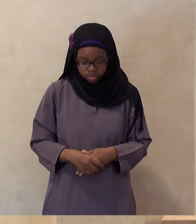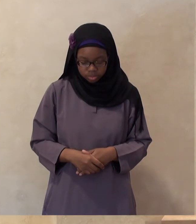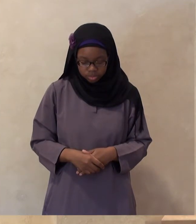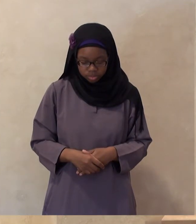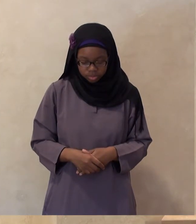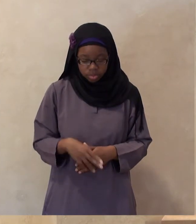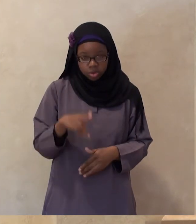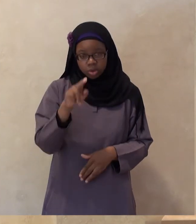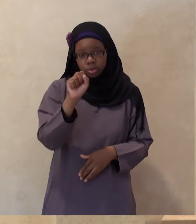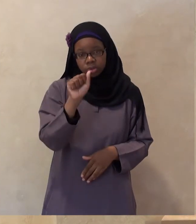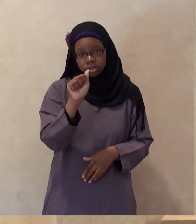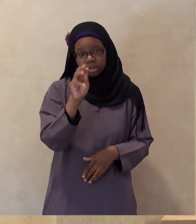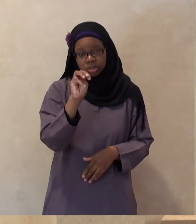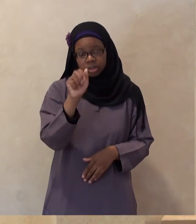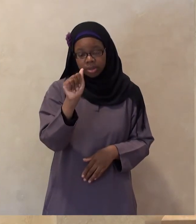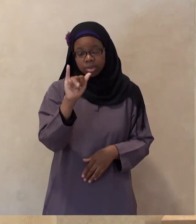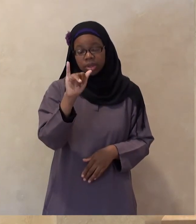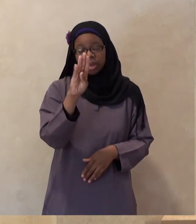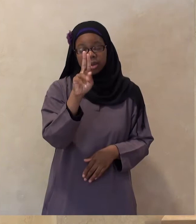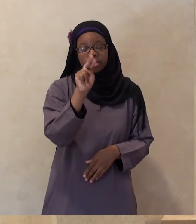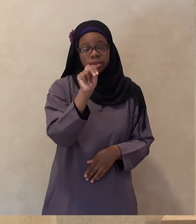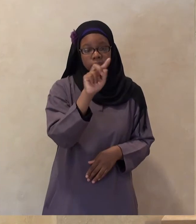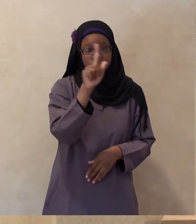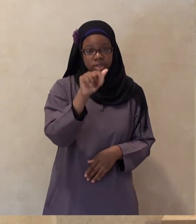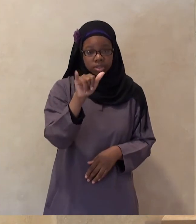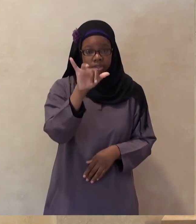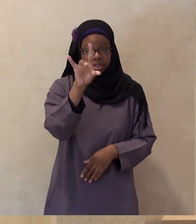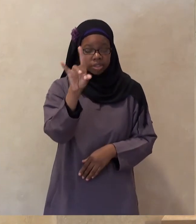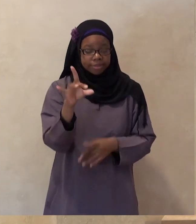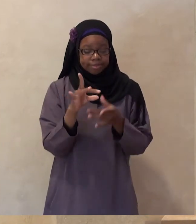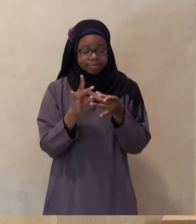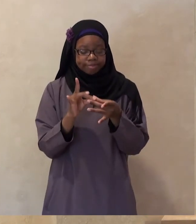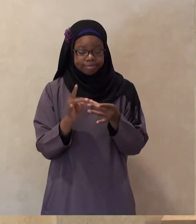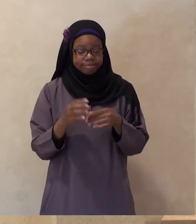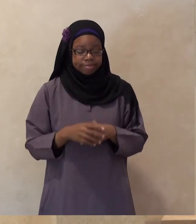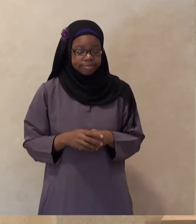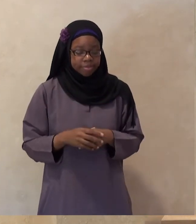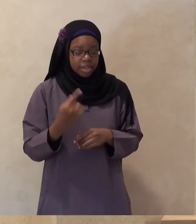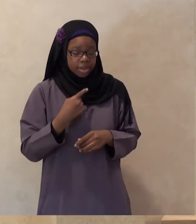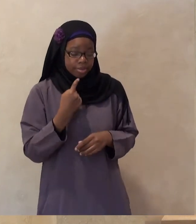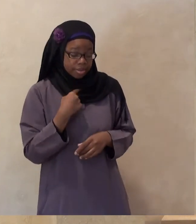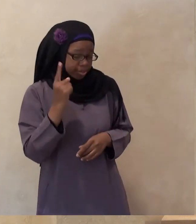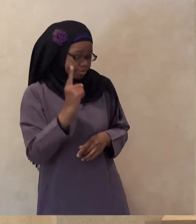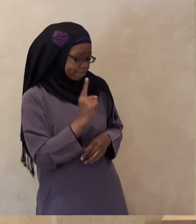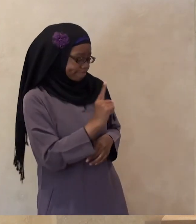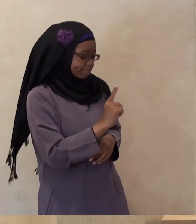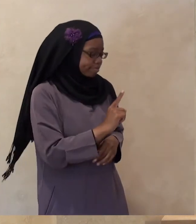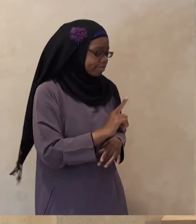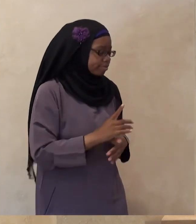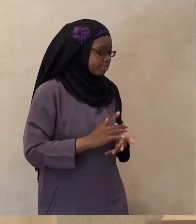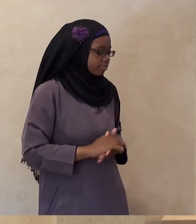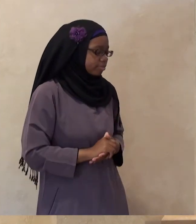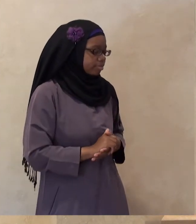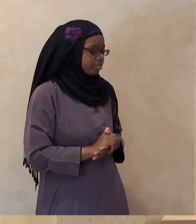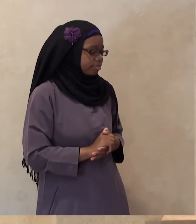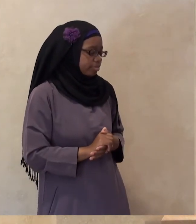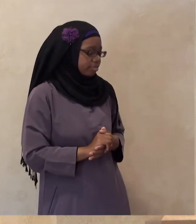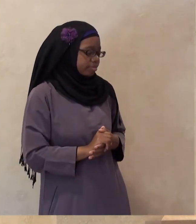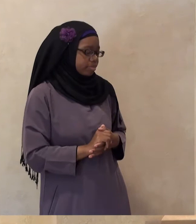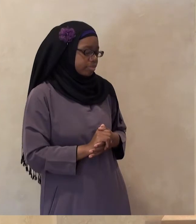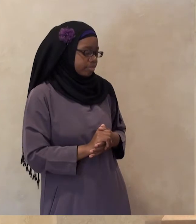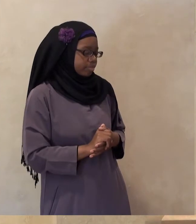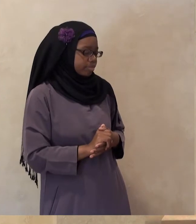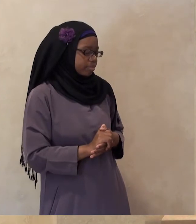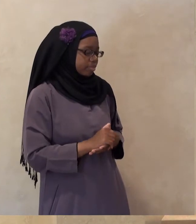says that I said to Prophet Muhammad sallallahu alayhi wa sallam, Ya Rasulullah, I never saw